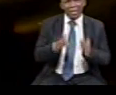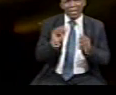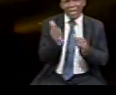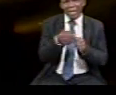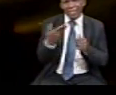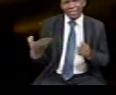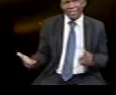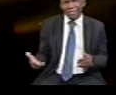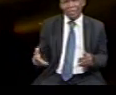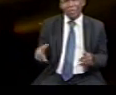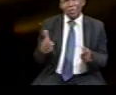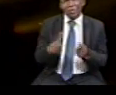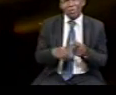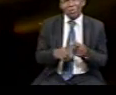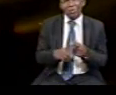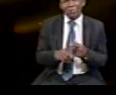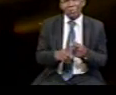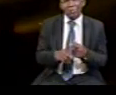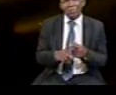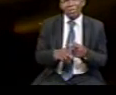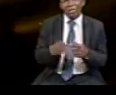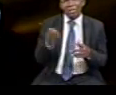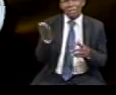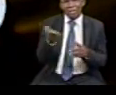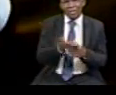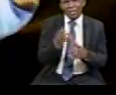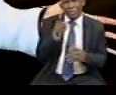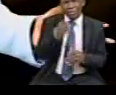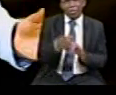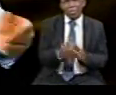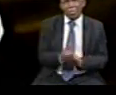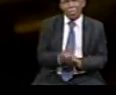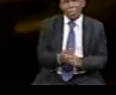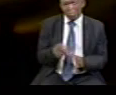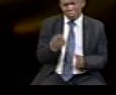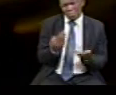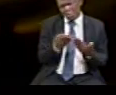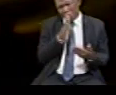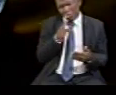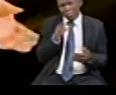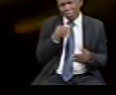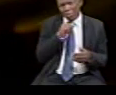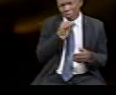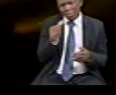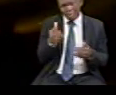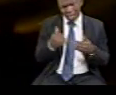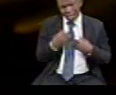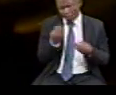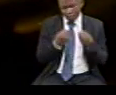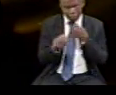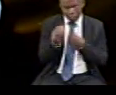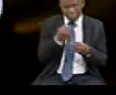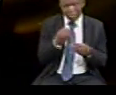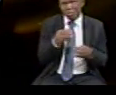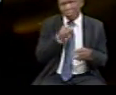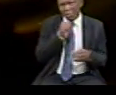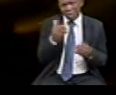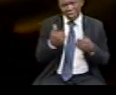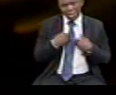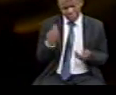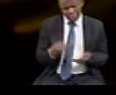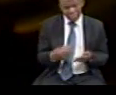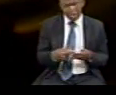become disillusioned with the Christian journey. You may not have food to eat. Money may not be there to spend. People